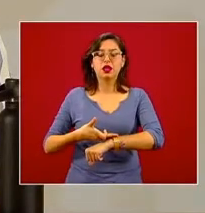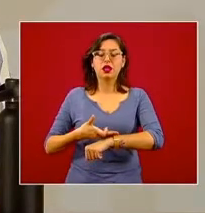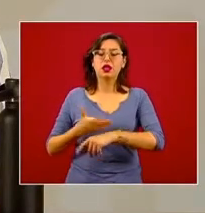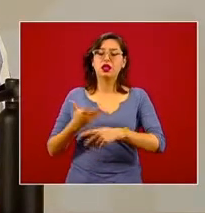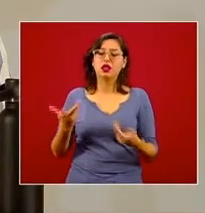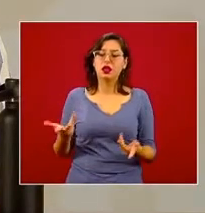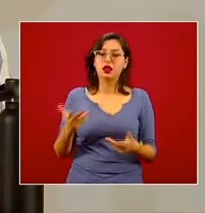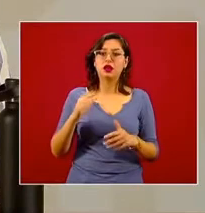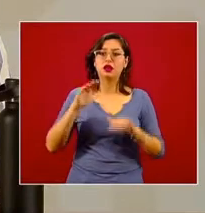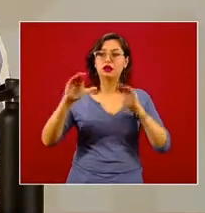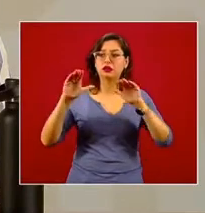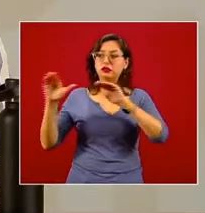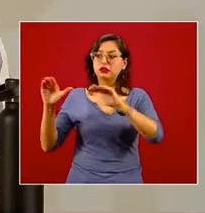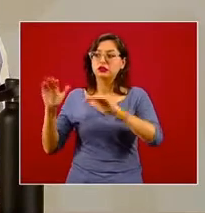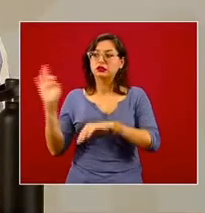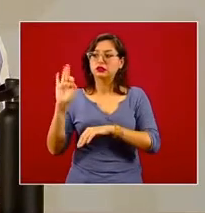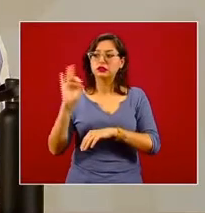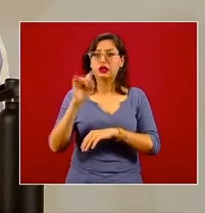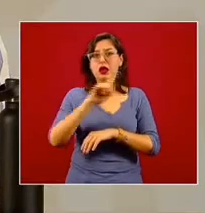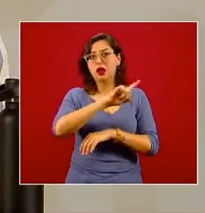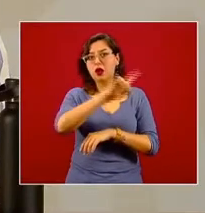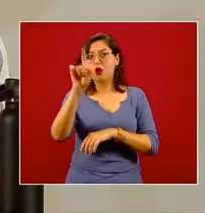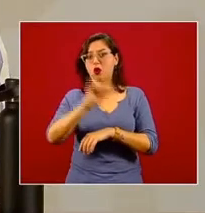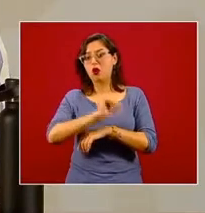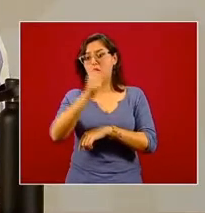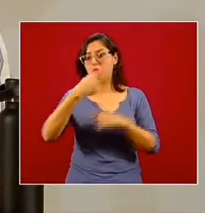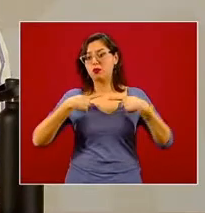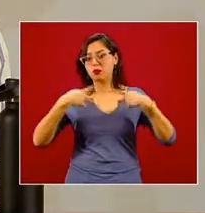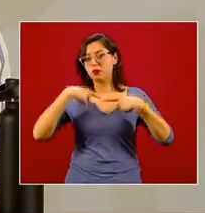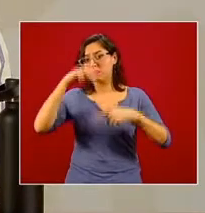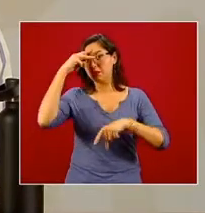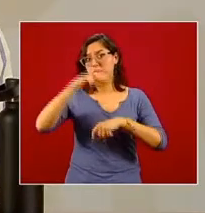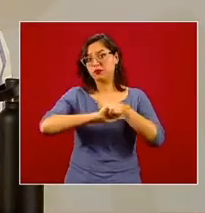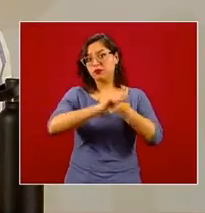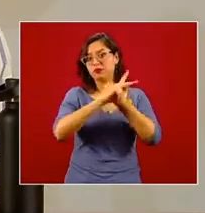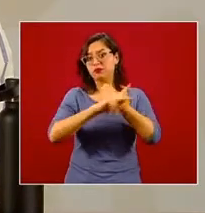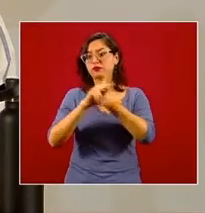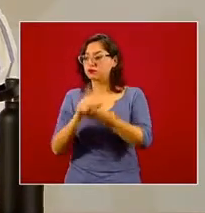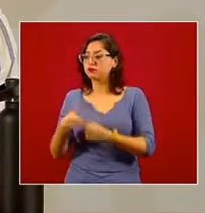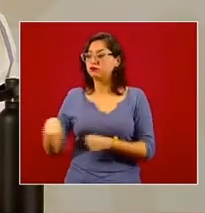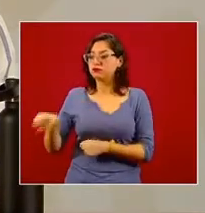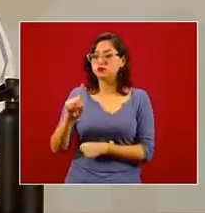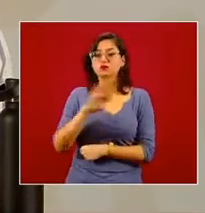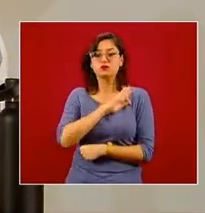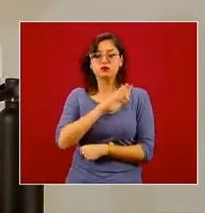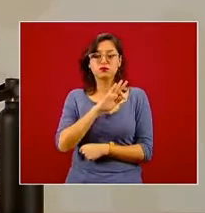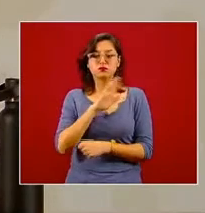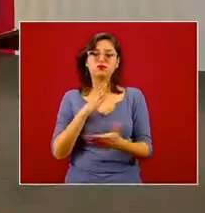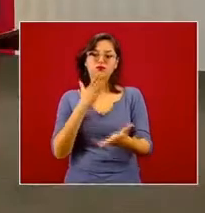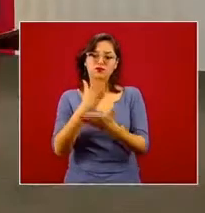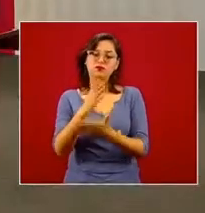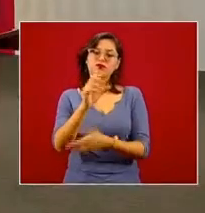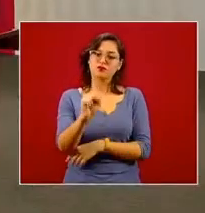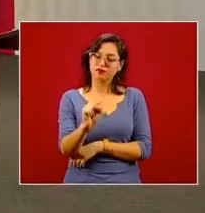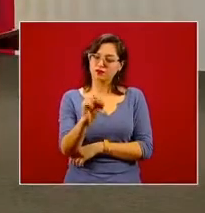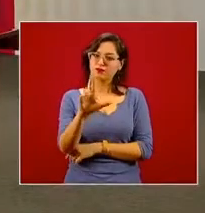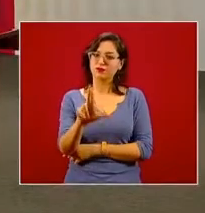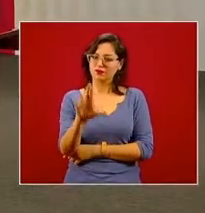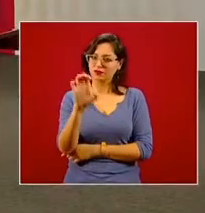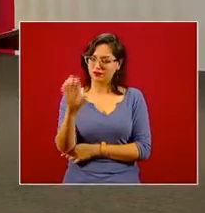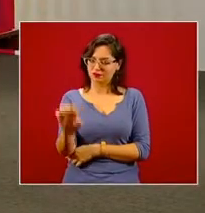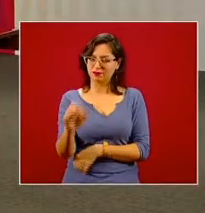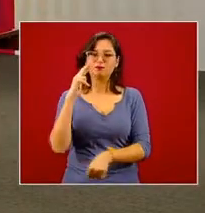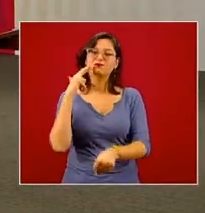that, connacionales que están I en would el exterior, appreciate it. que en todo momento pueden But I acudir do know a la that the Cancillería, la Secretaría de family Relaciones members Exteriores,